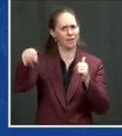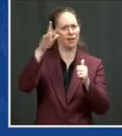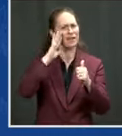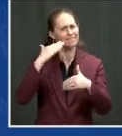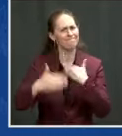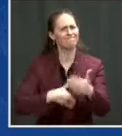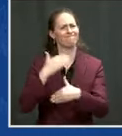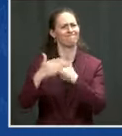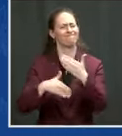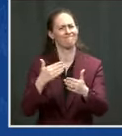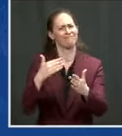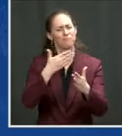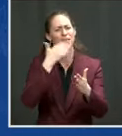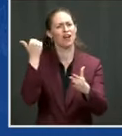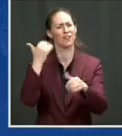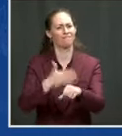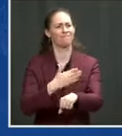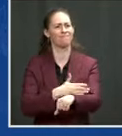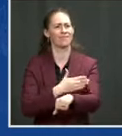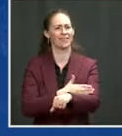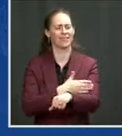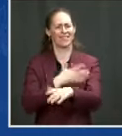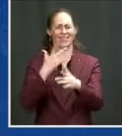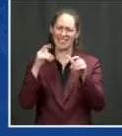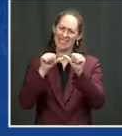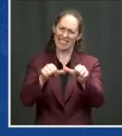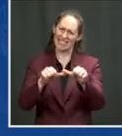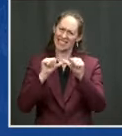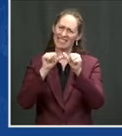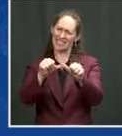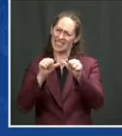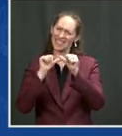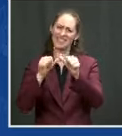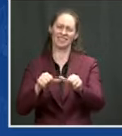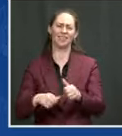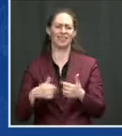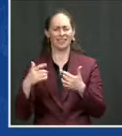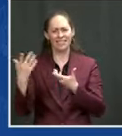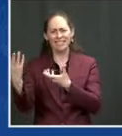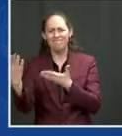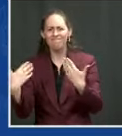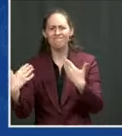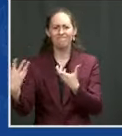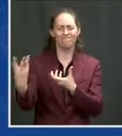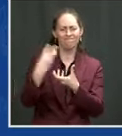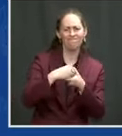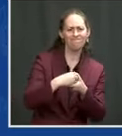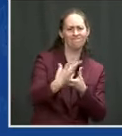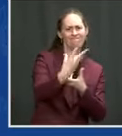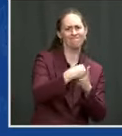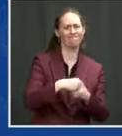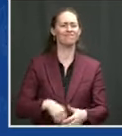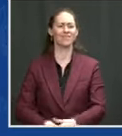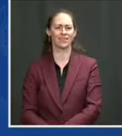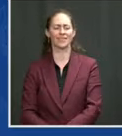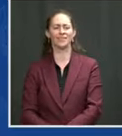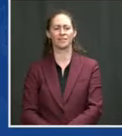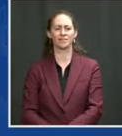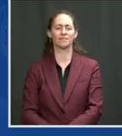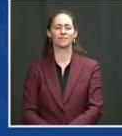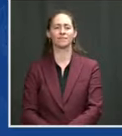mean it, we've tried like hell to include and engage you all as much as we possibly could